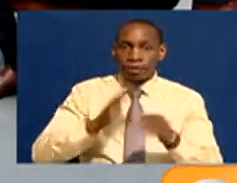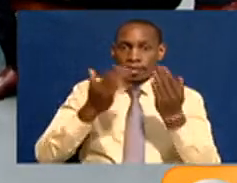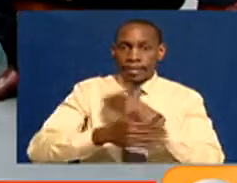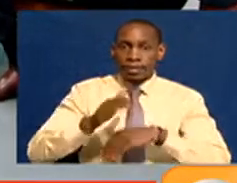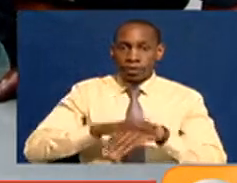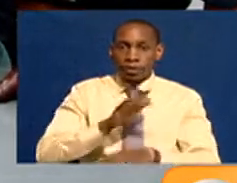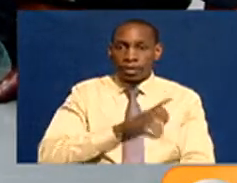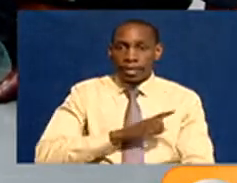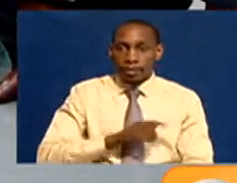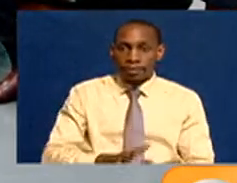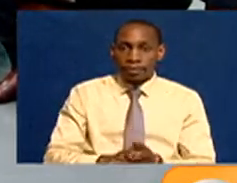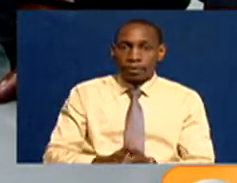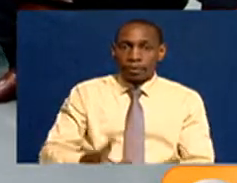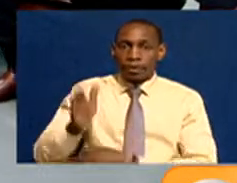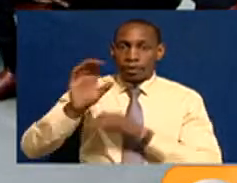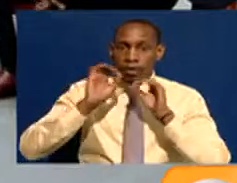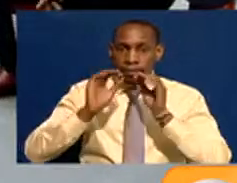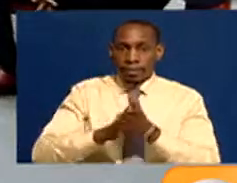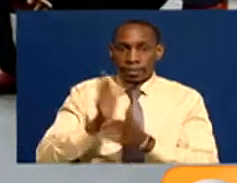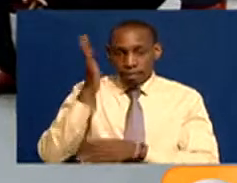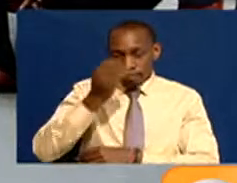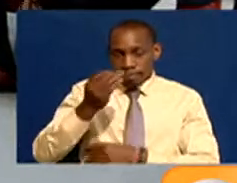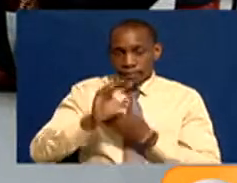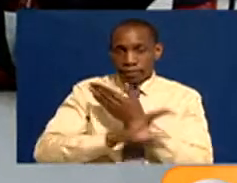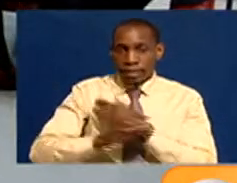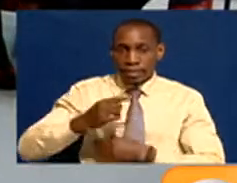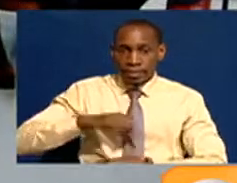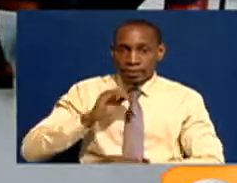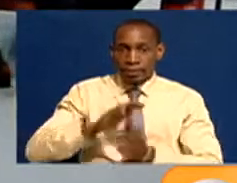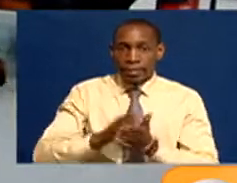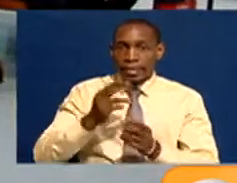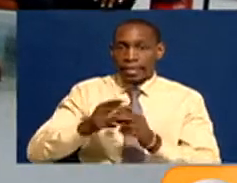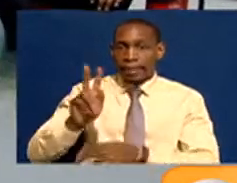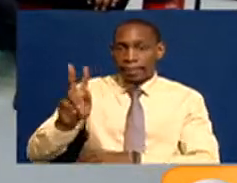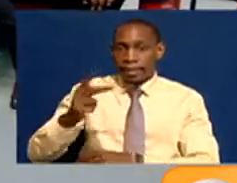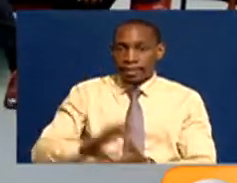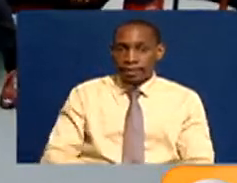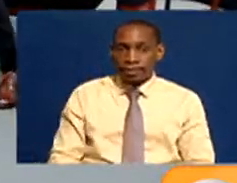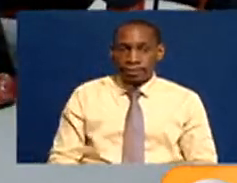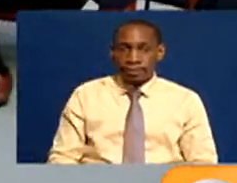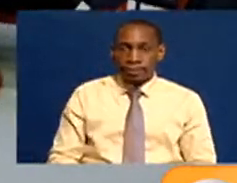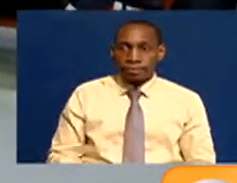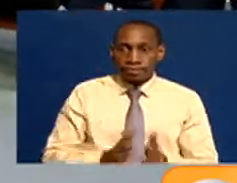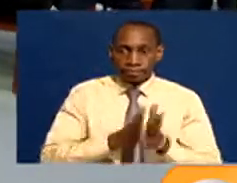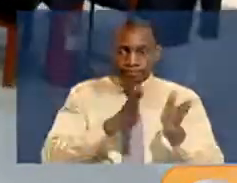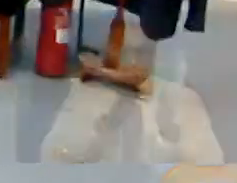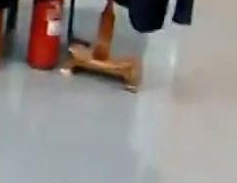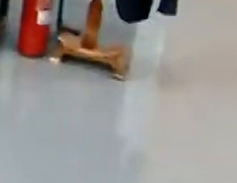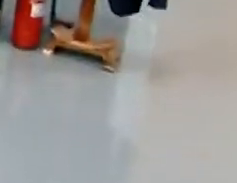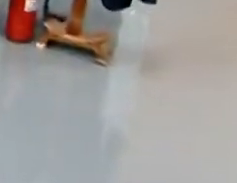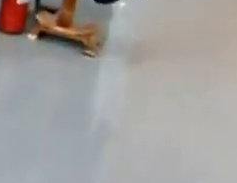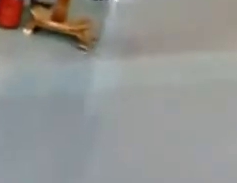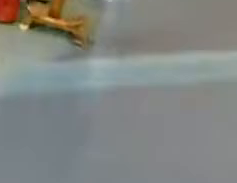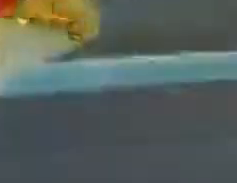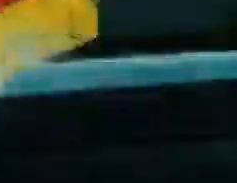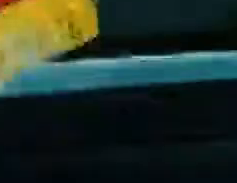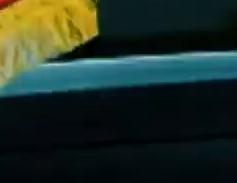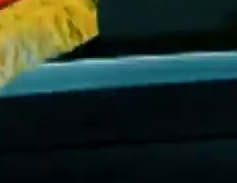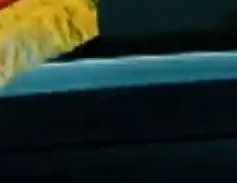luck. Thank you. God bless this beautiful country of ours called Kenya. Well done, guys. Well done. Thank you.